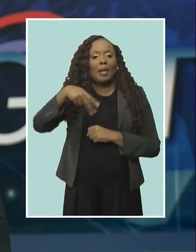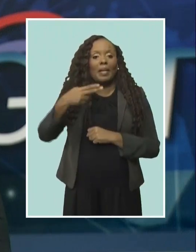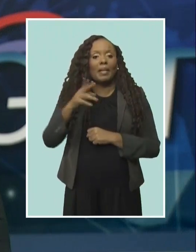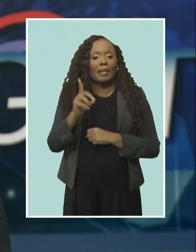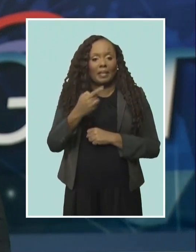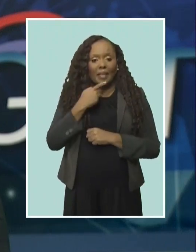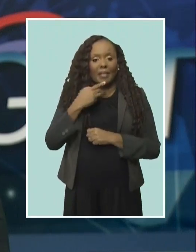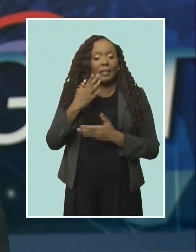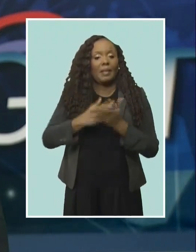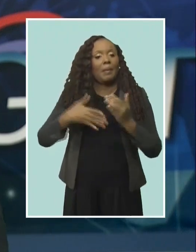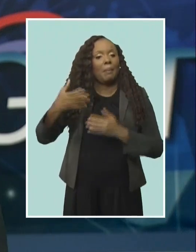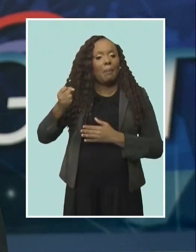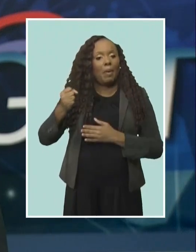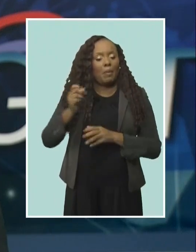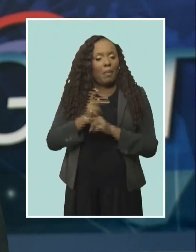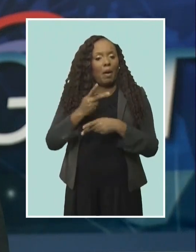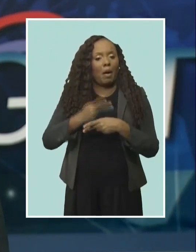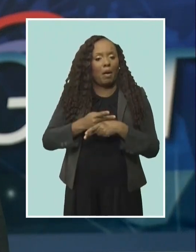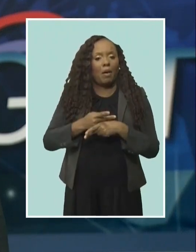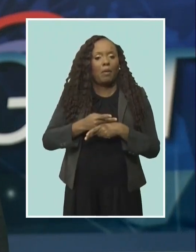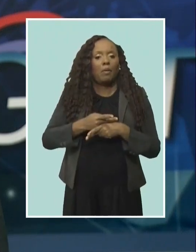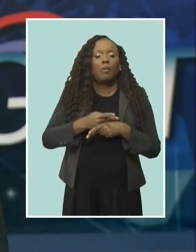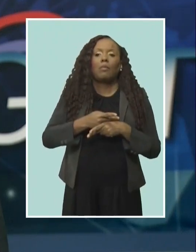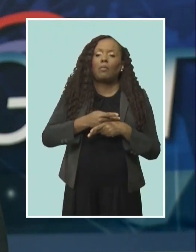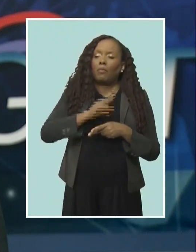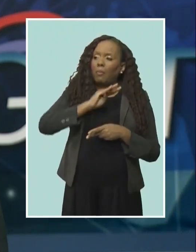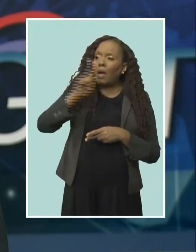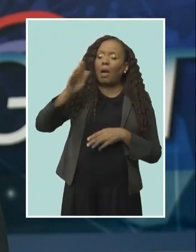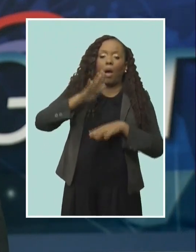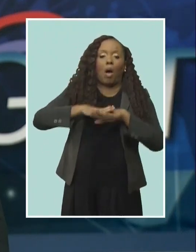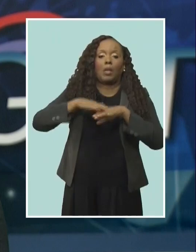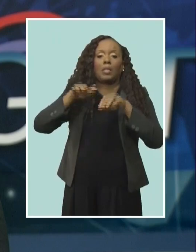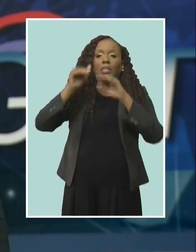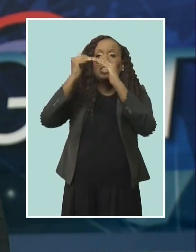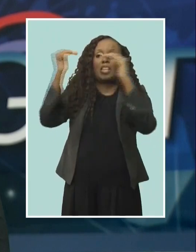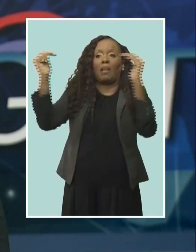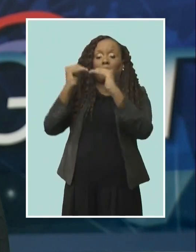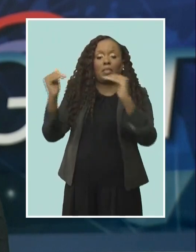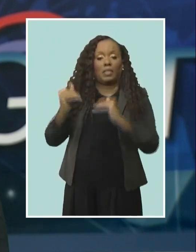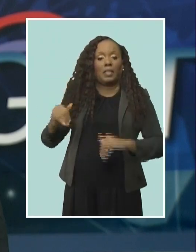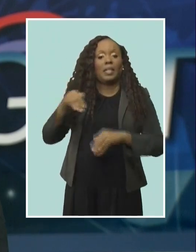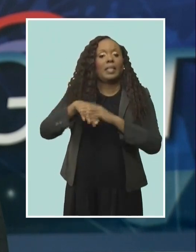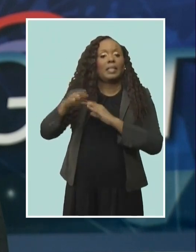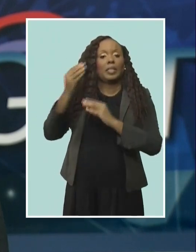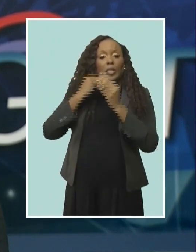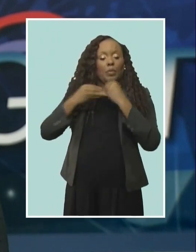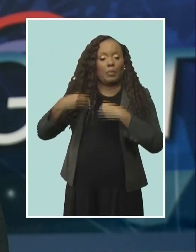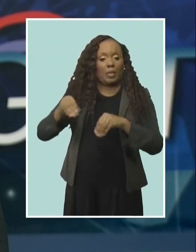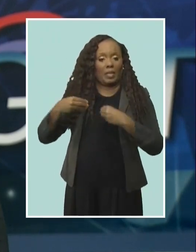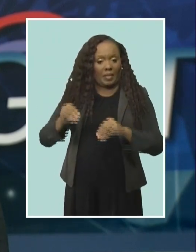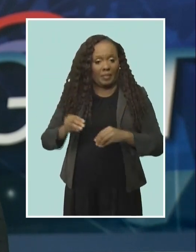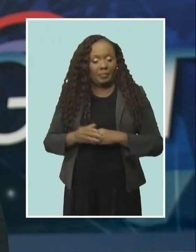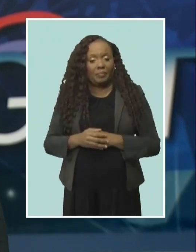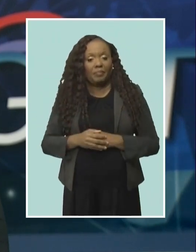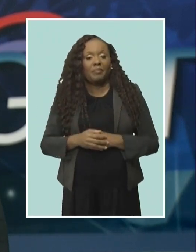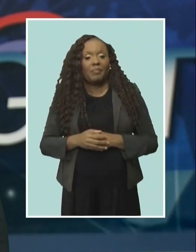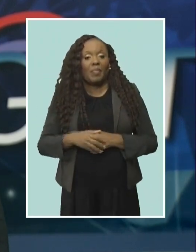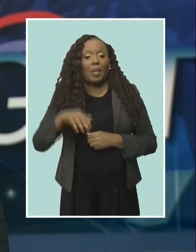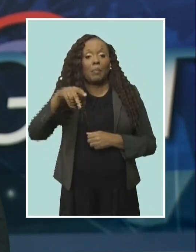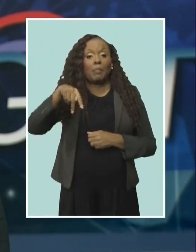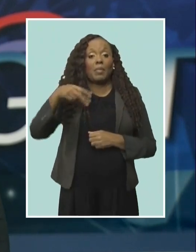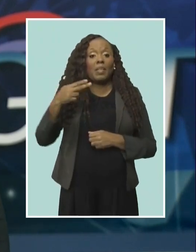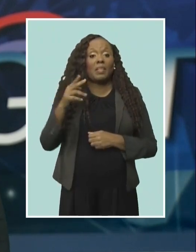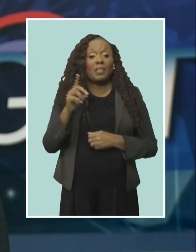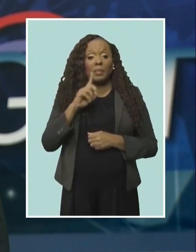products will be back on retail shelves in steady supply by the end of this month. This as the island's leading milk supplier